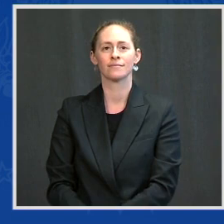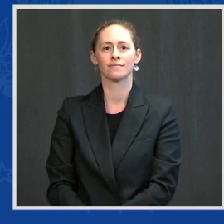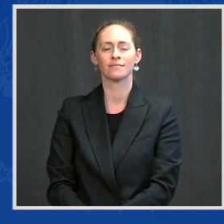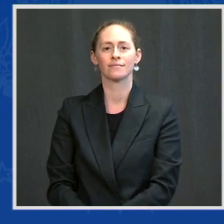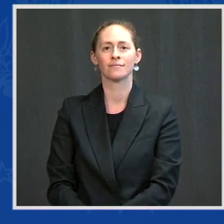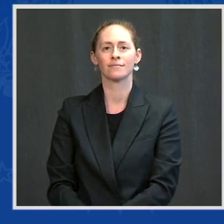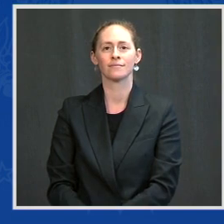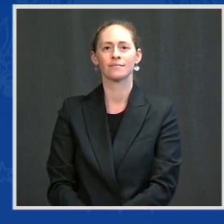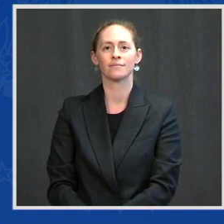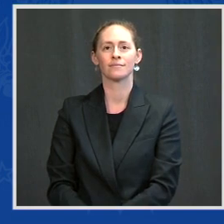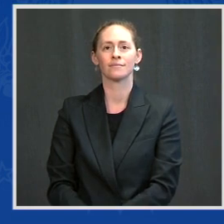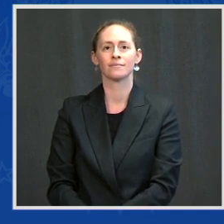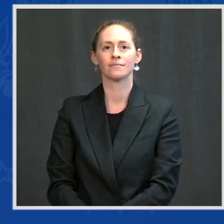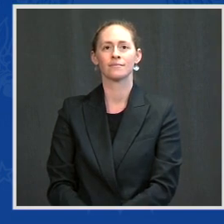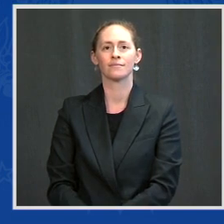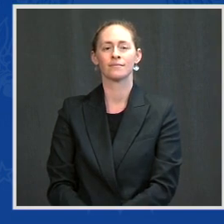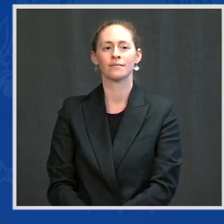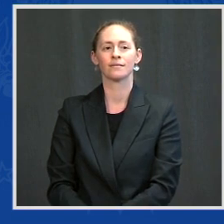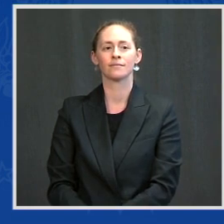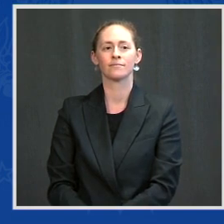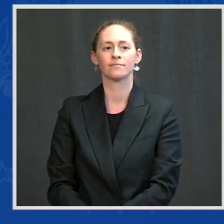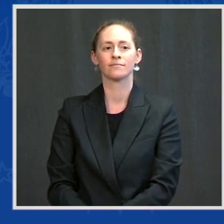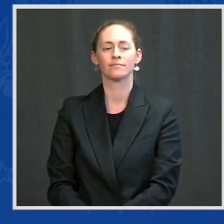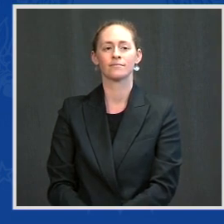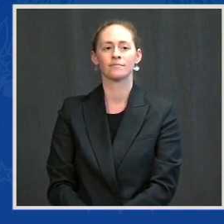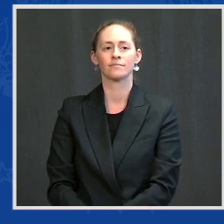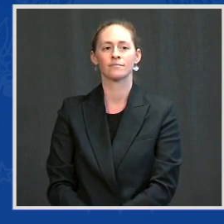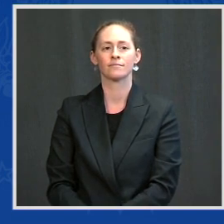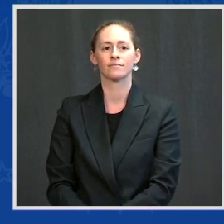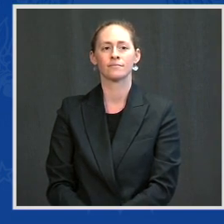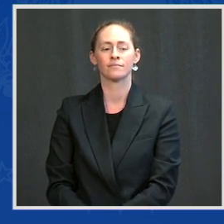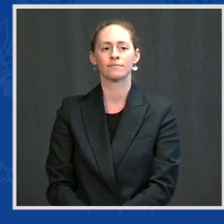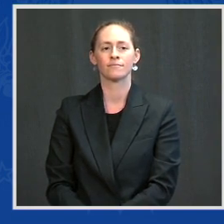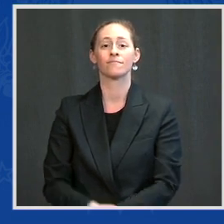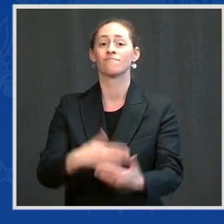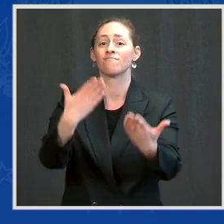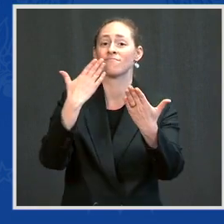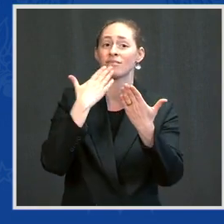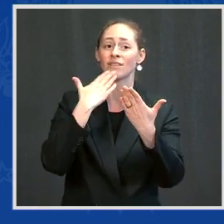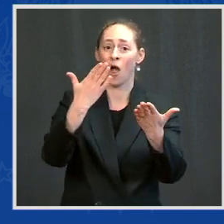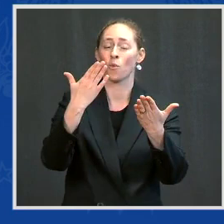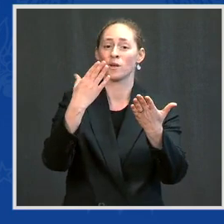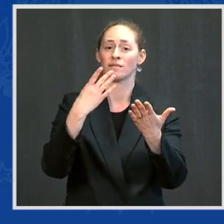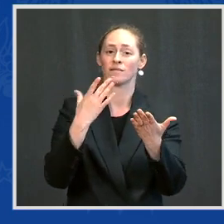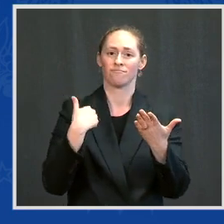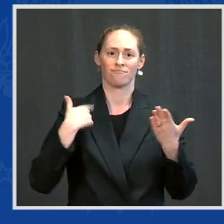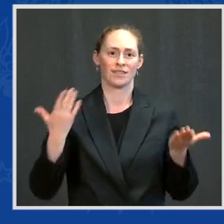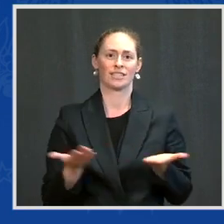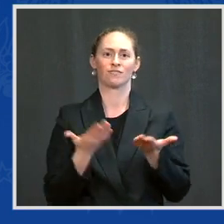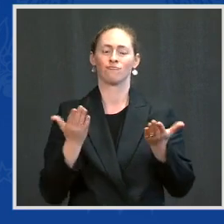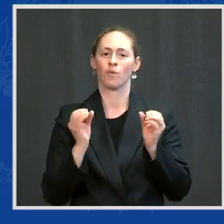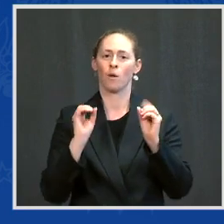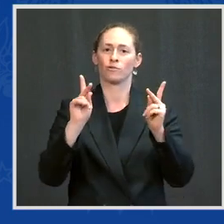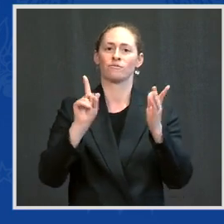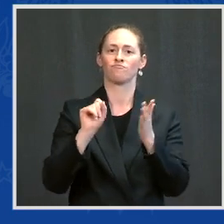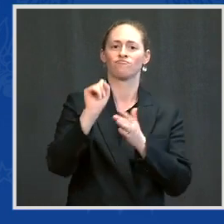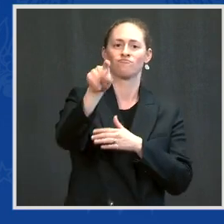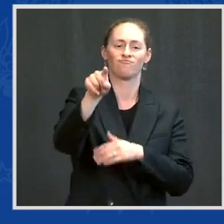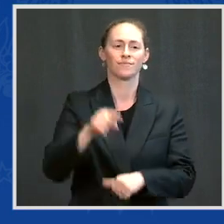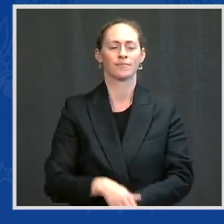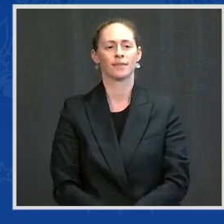Thank you for giving me this opportunity. I'm Kang from Yonhap News. I have a question to both of the presidents